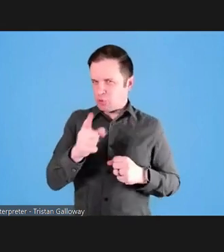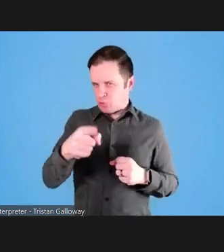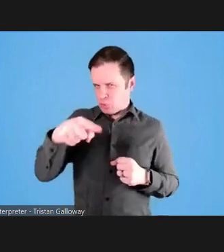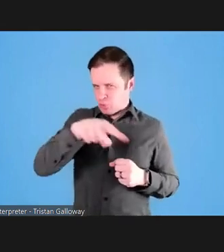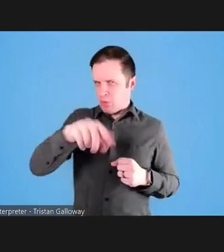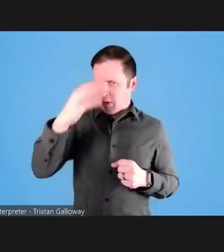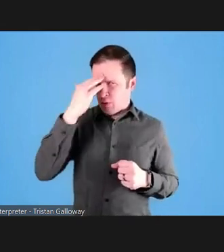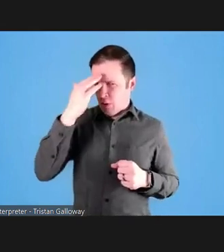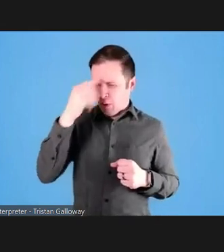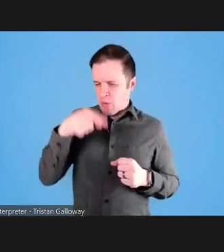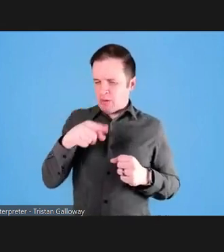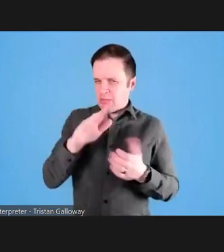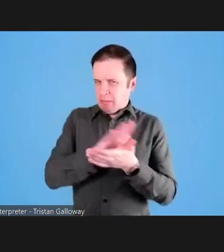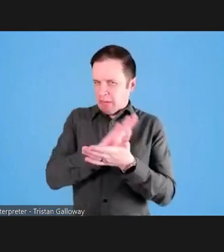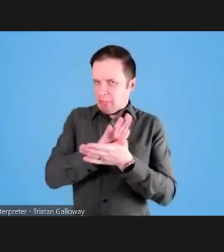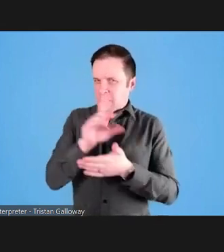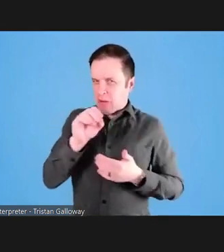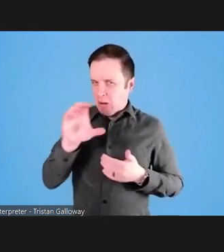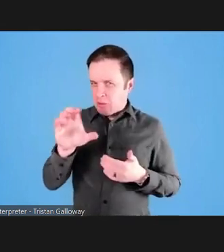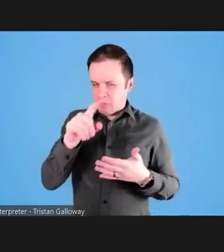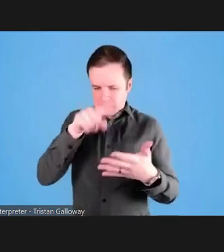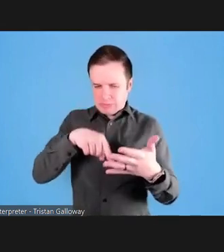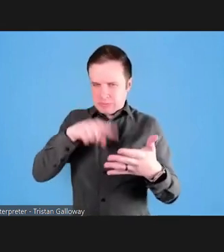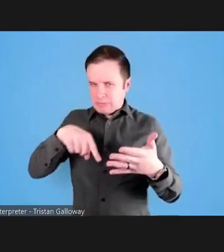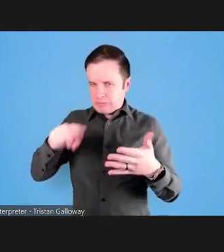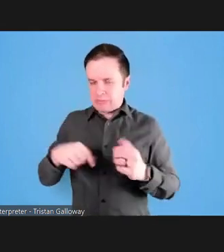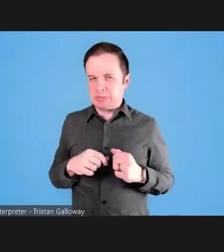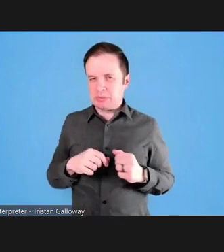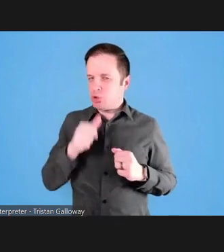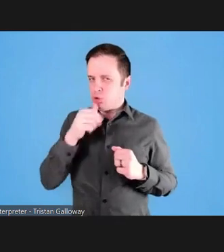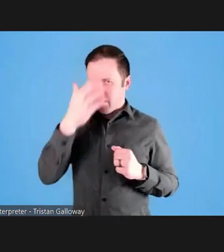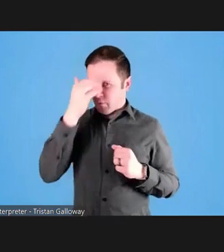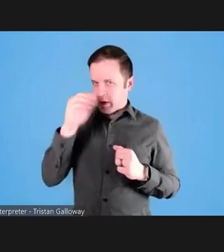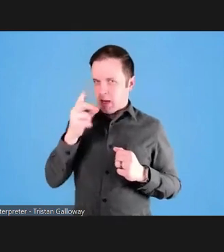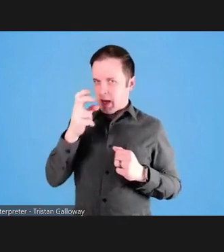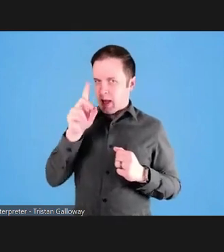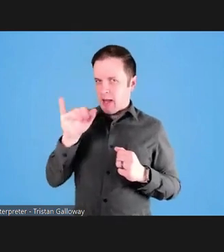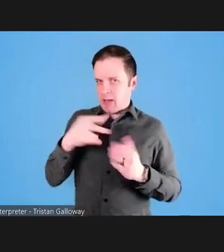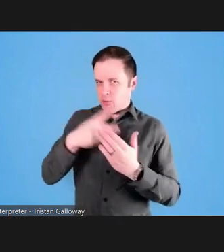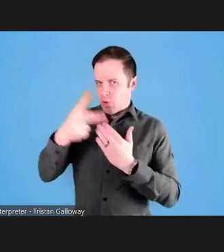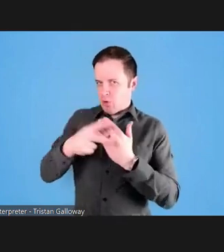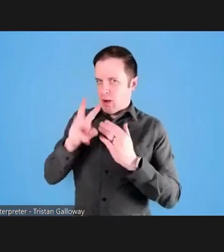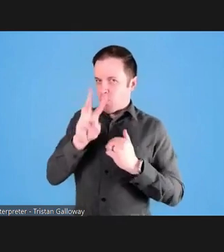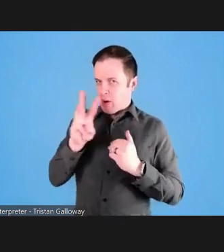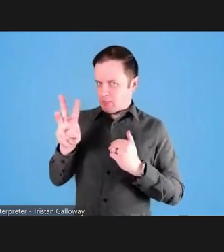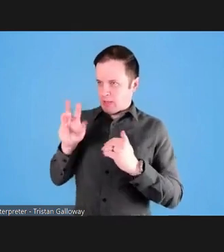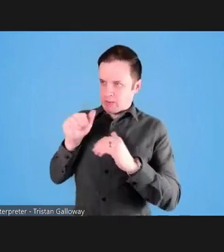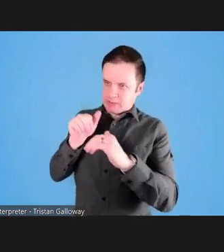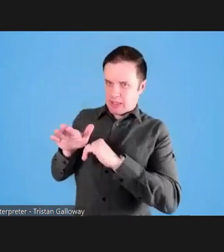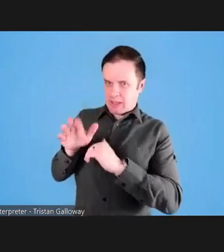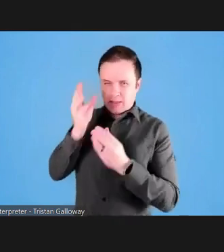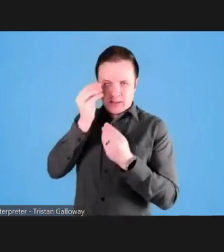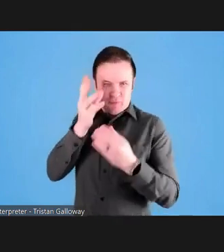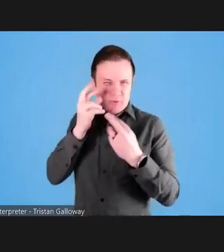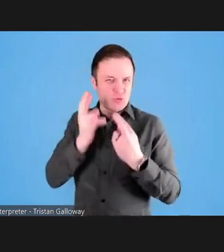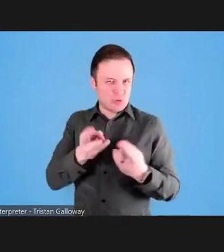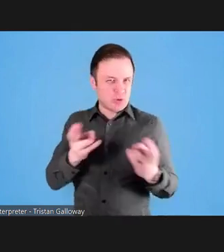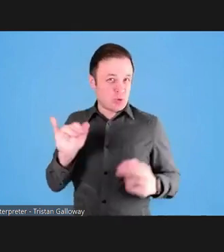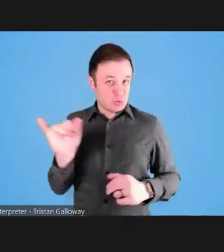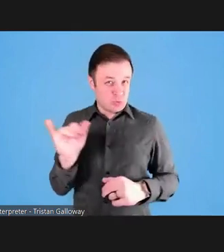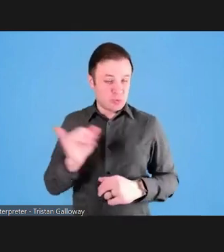with these documents. Don't forget to send your EHDI Programs website as an informational resource as